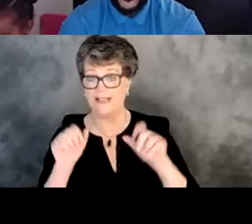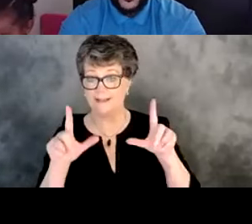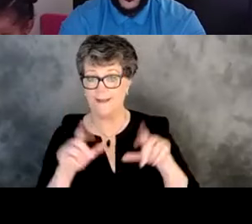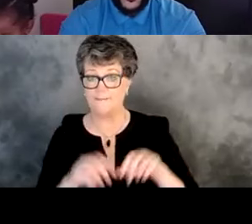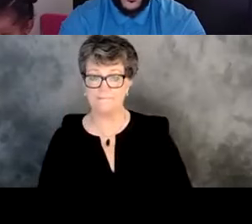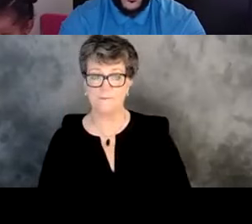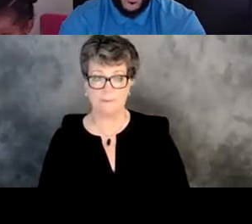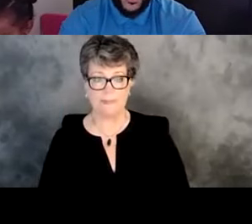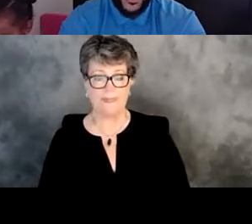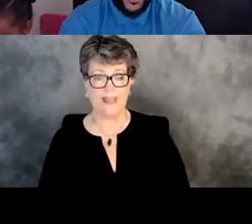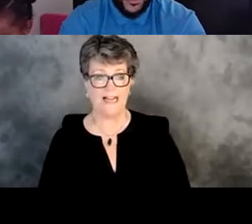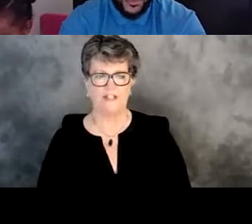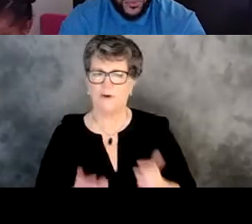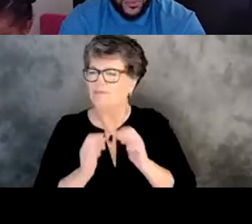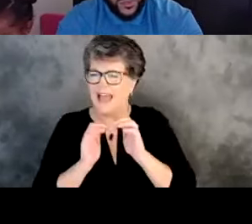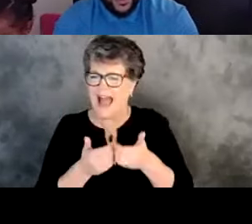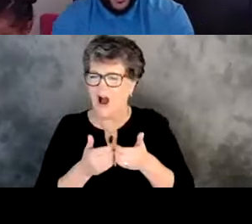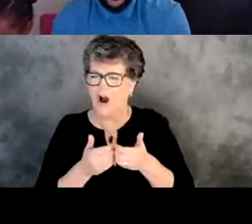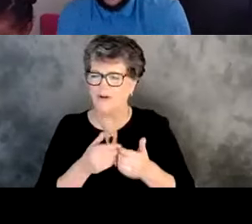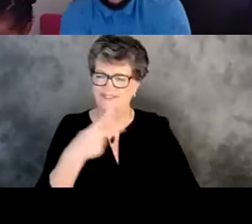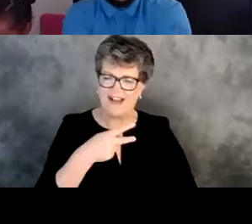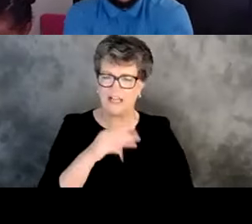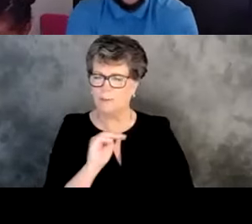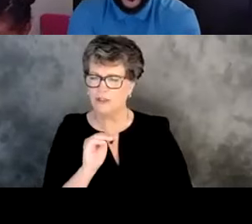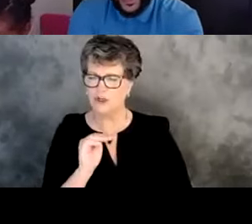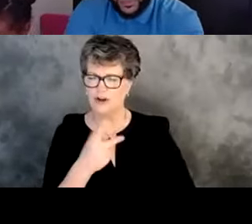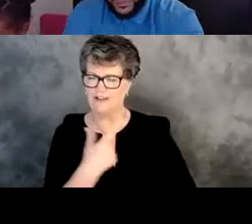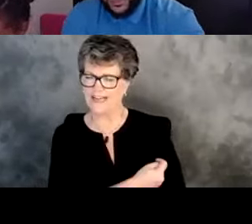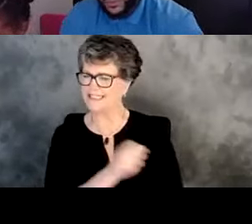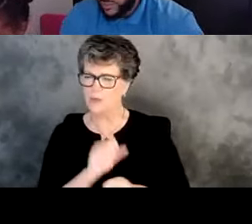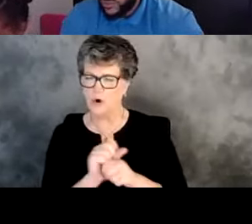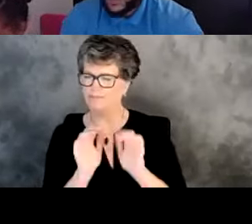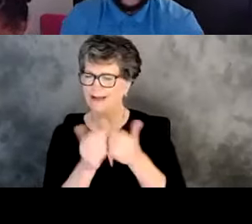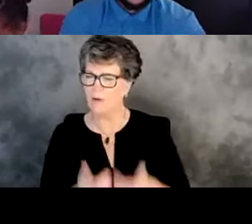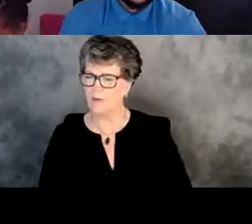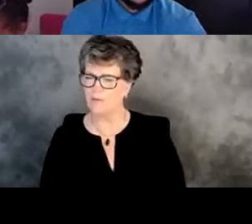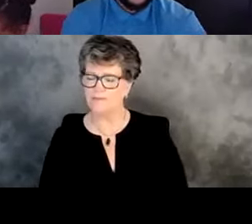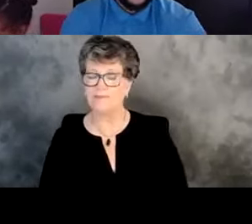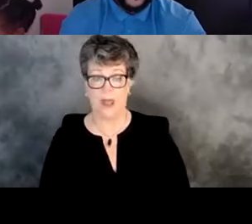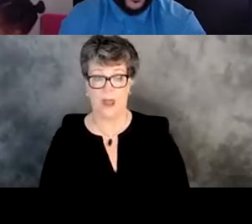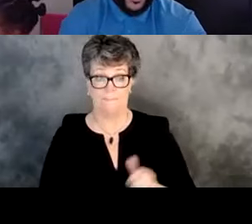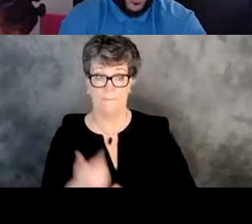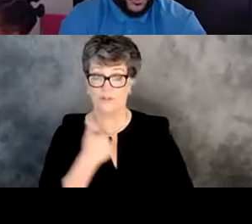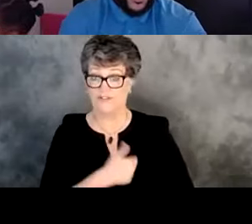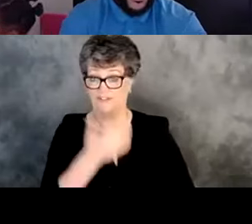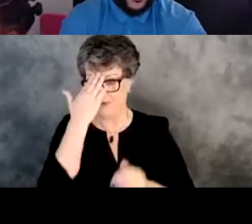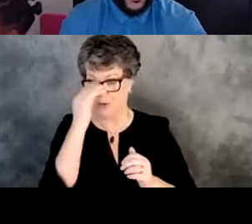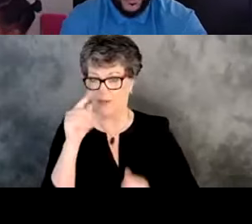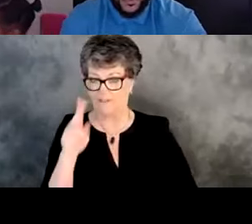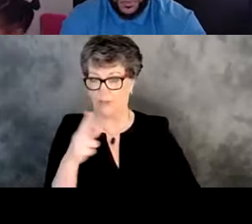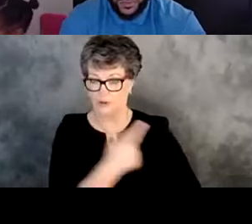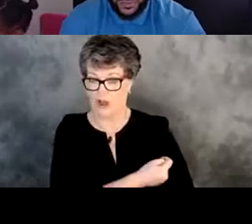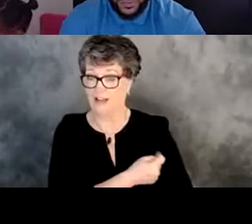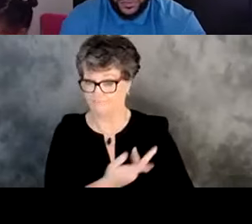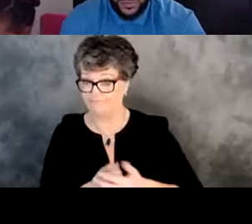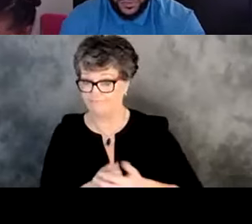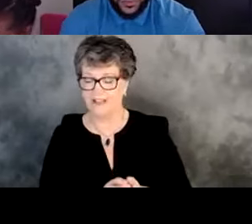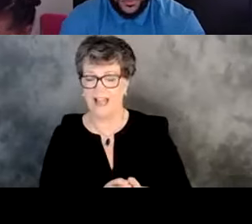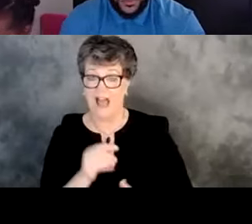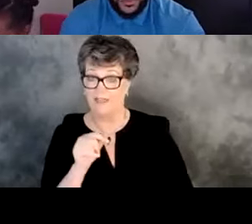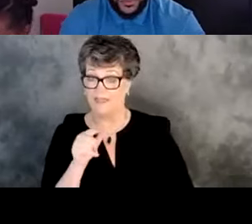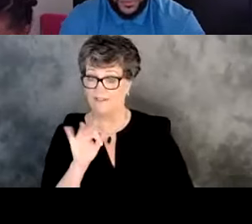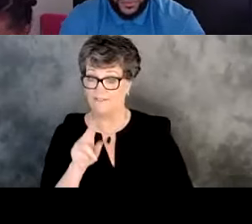So essentially how Pfizer and Moderna vaccines work. So most of us are familiar with the flu shot. And the flu shot is